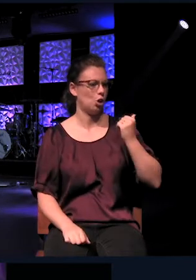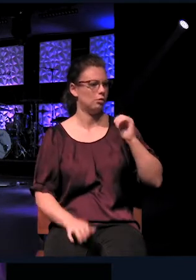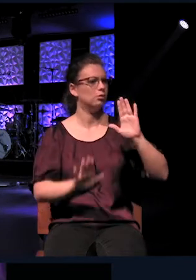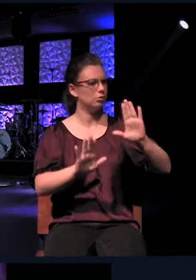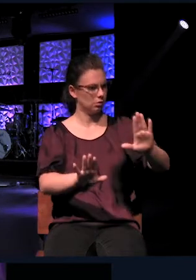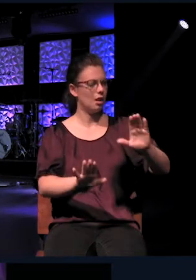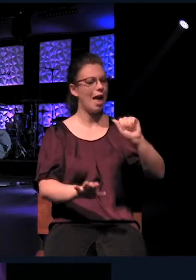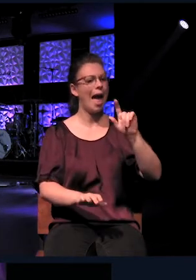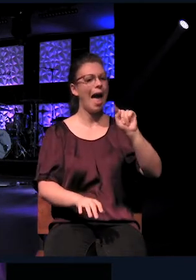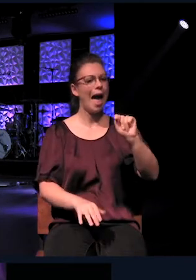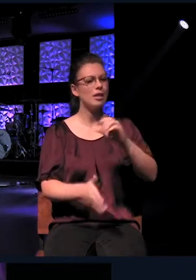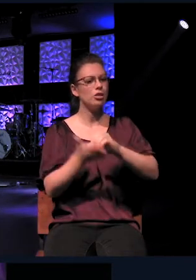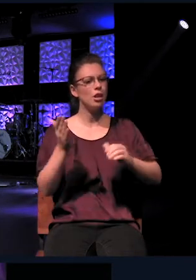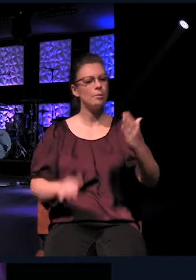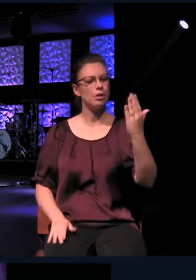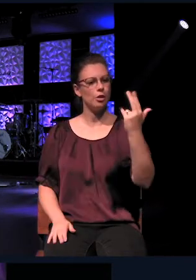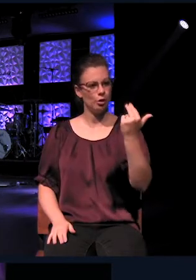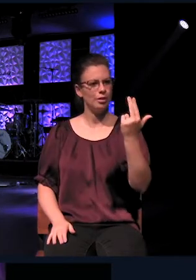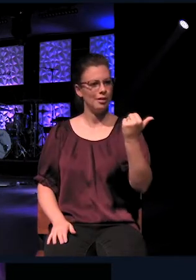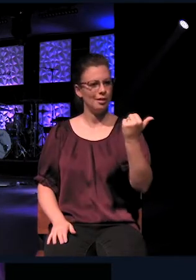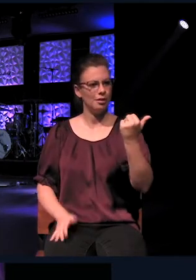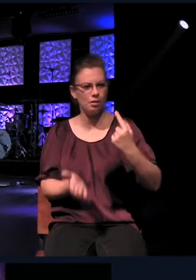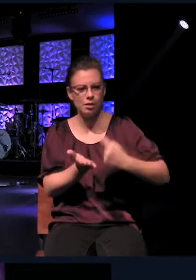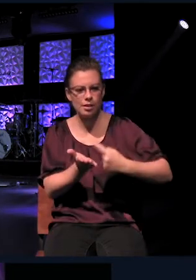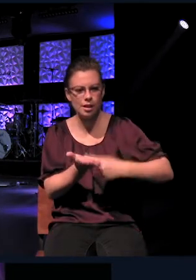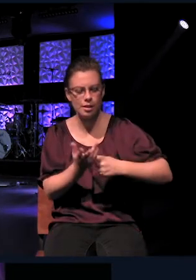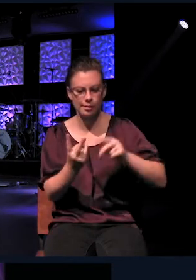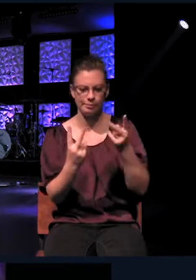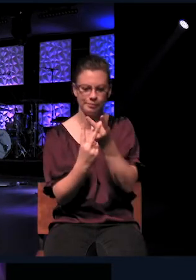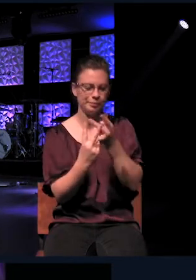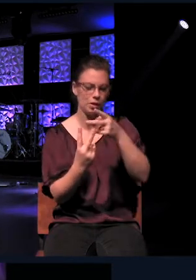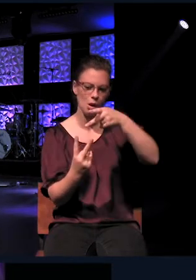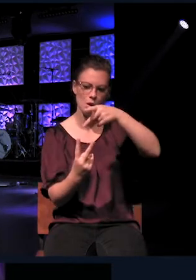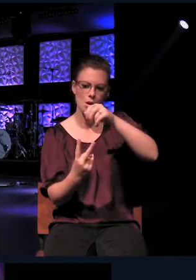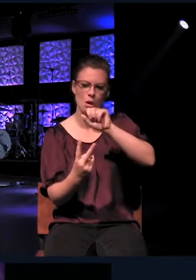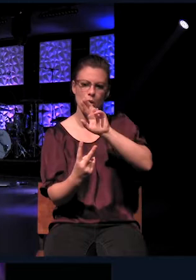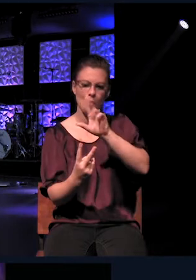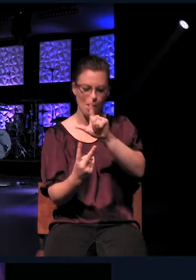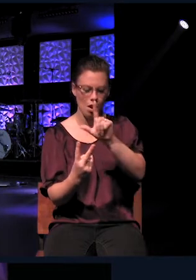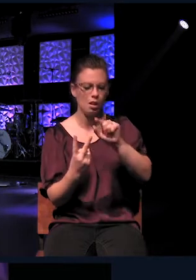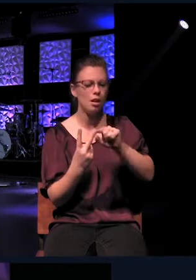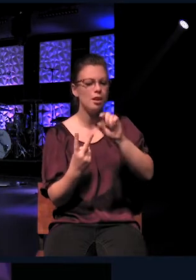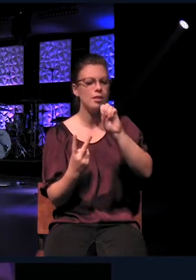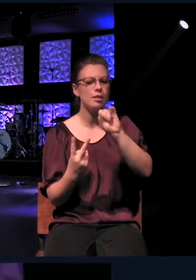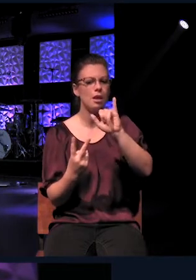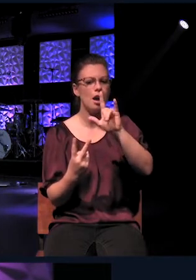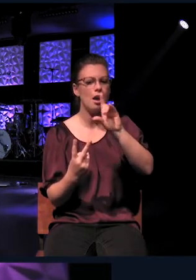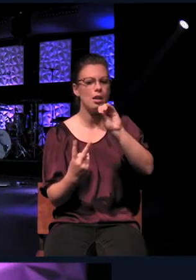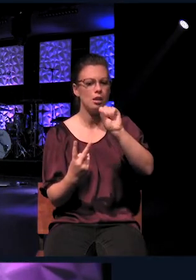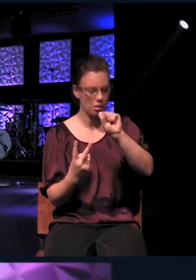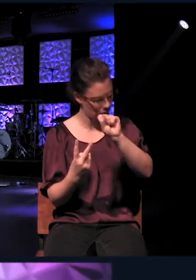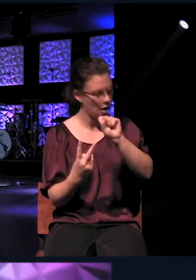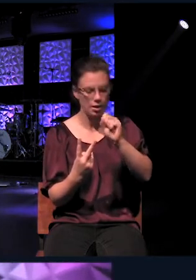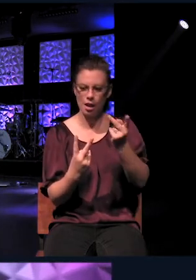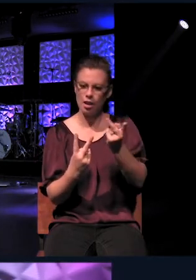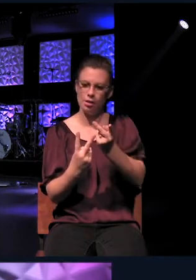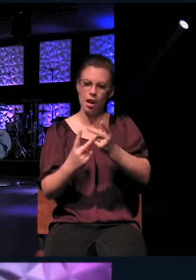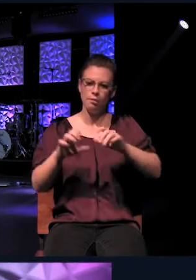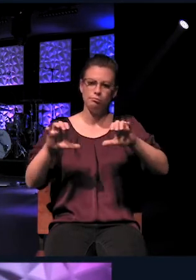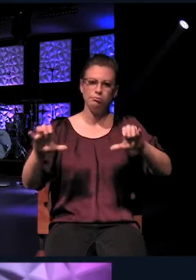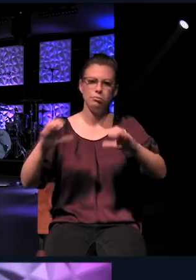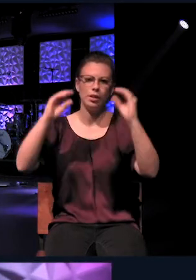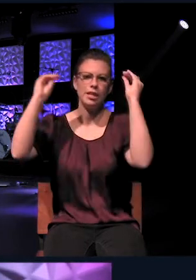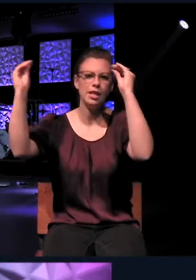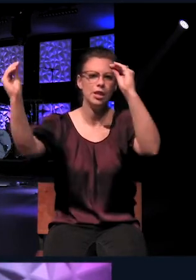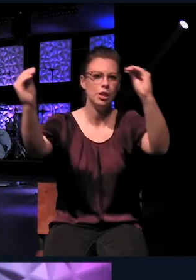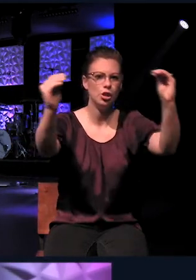of it because it's a long story, but it's talking about Paul and Silas, and they're traveling, and they're evangelizing, they're sharing the good news of the gospel and what Jesus did,